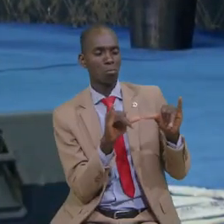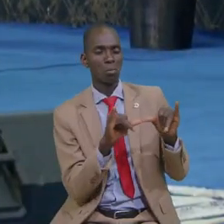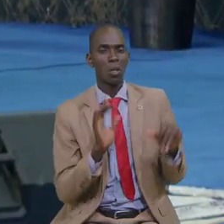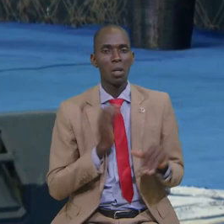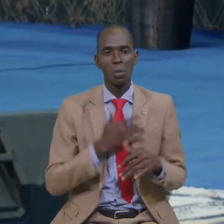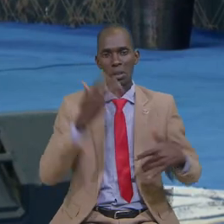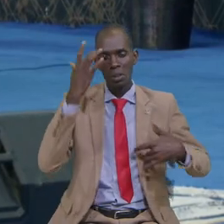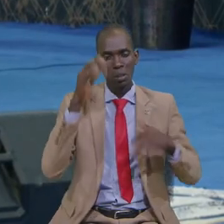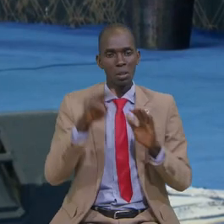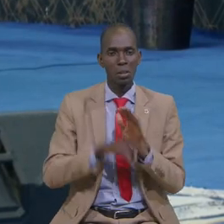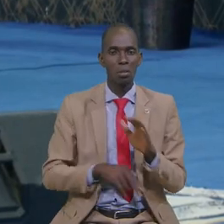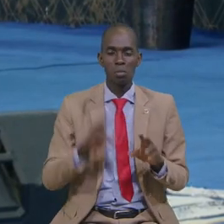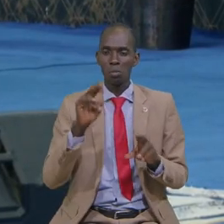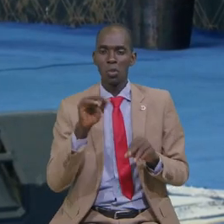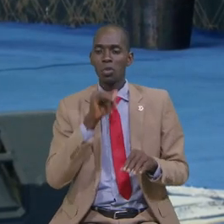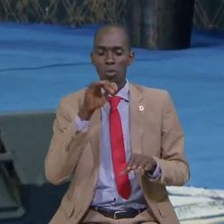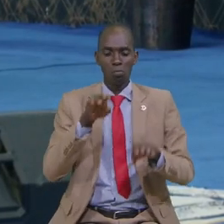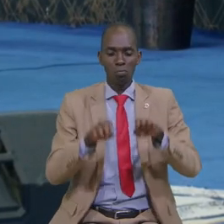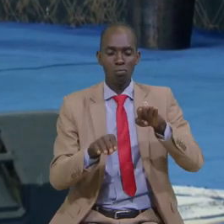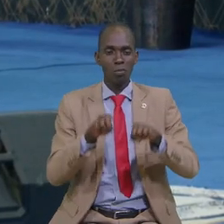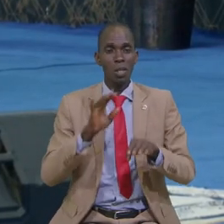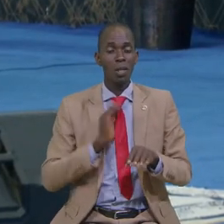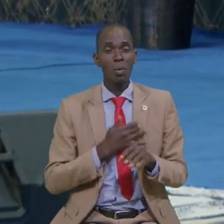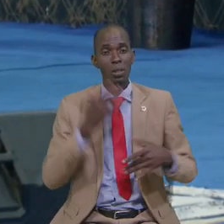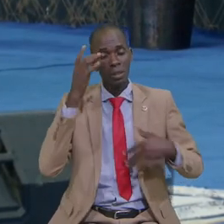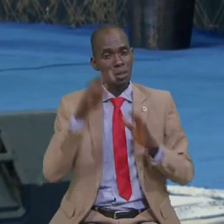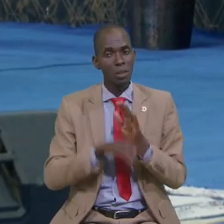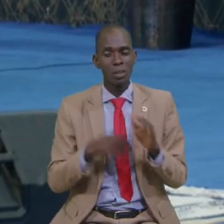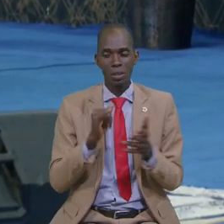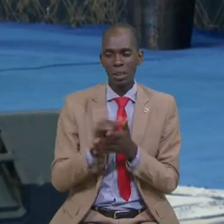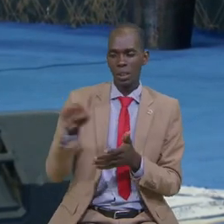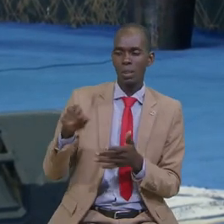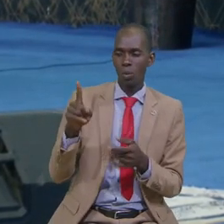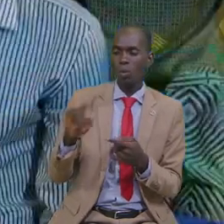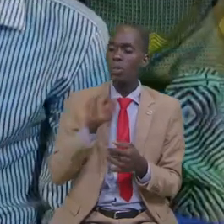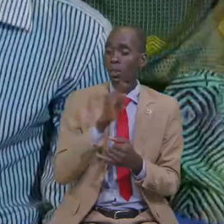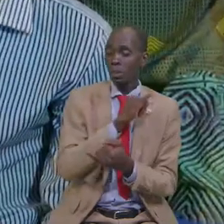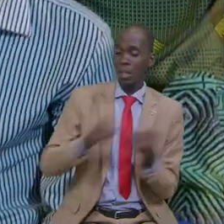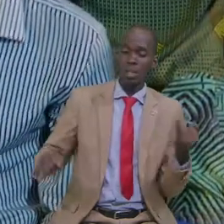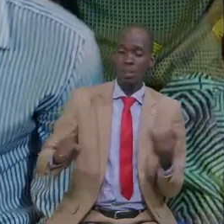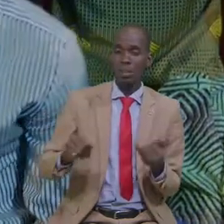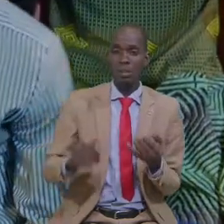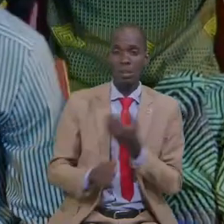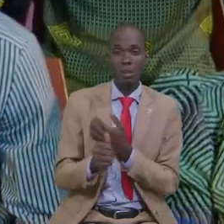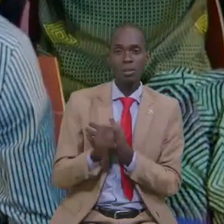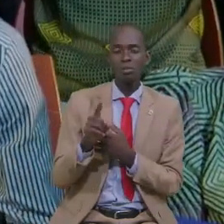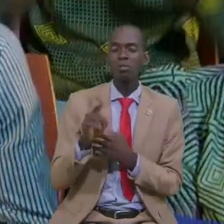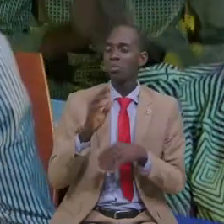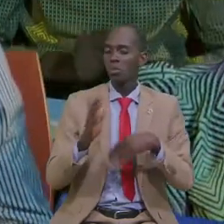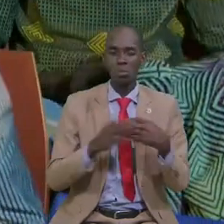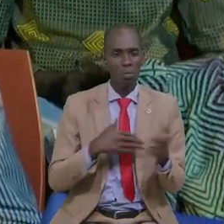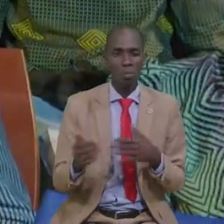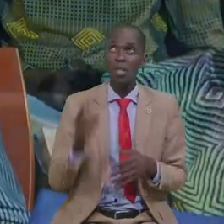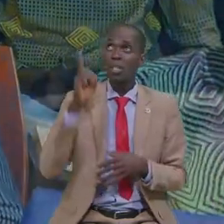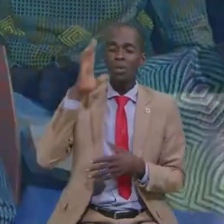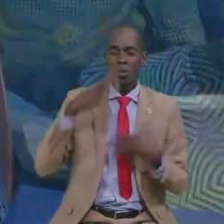sickness. They say this one is terminal. Tonight, he will heal you. They say this one